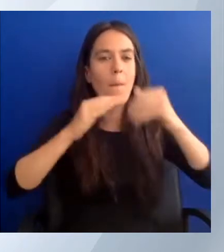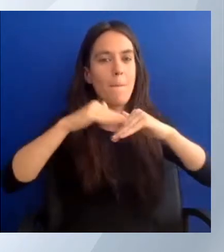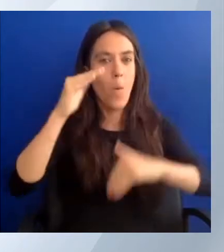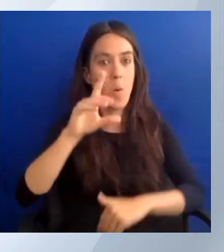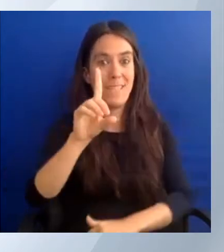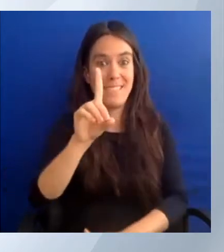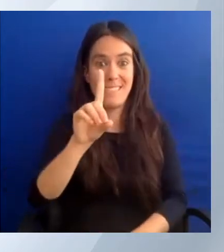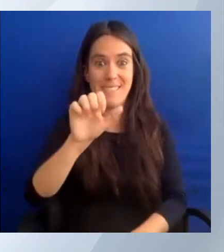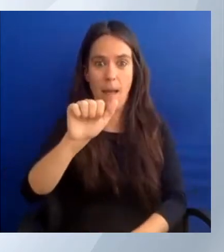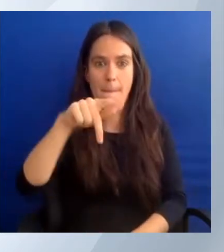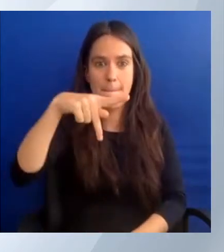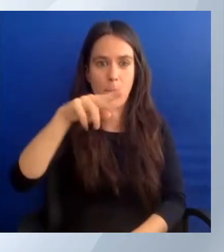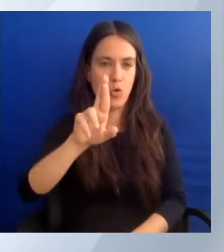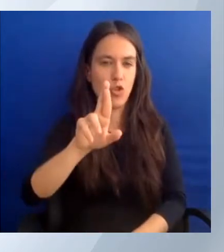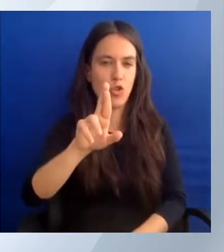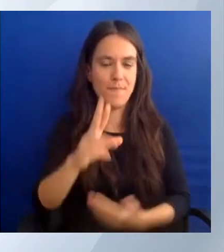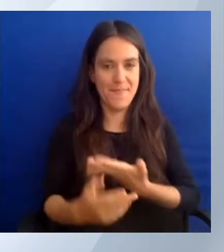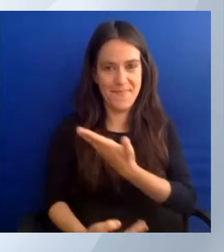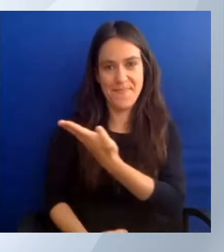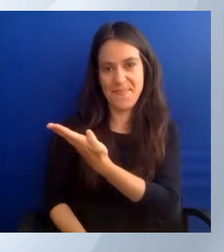Dapr.